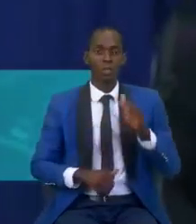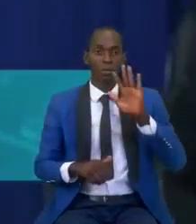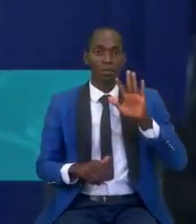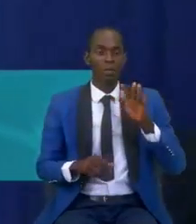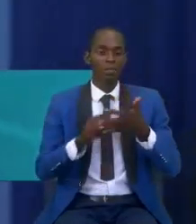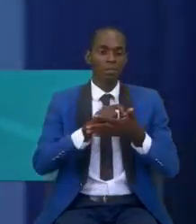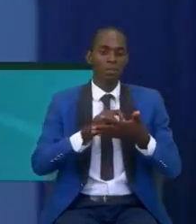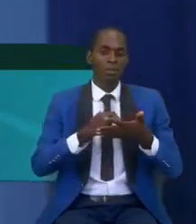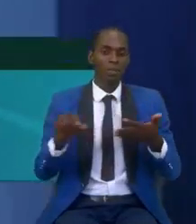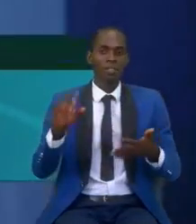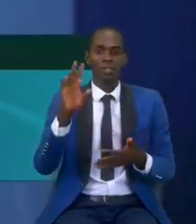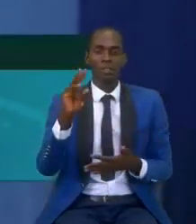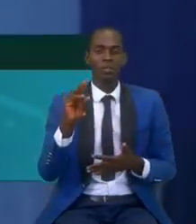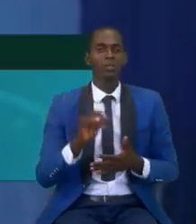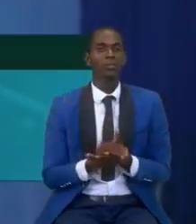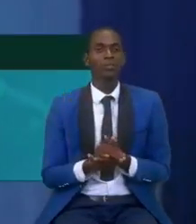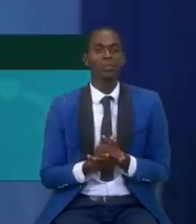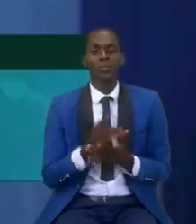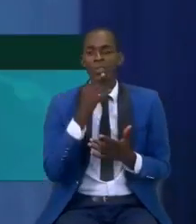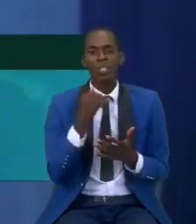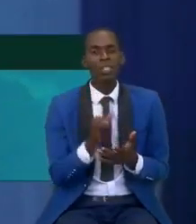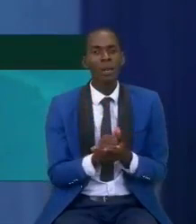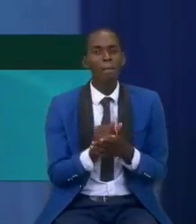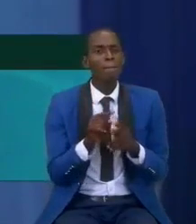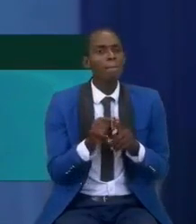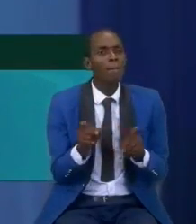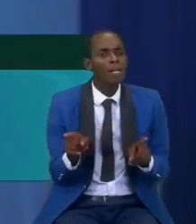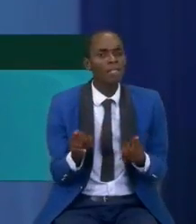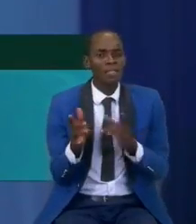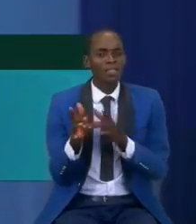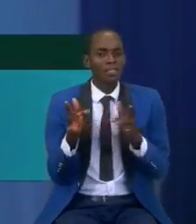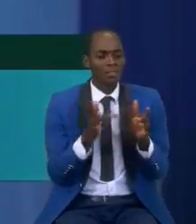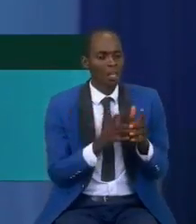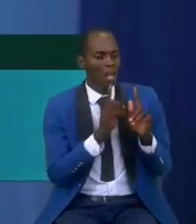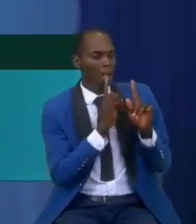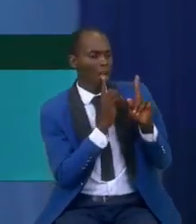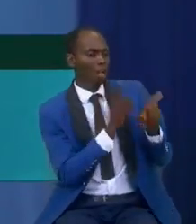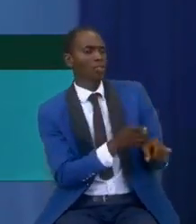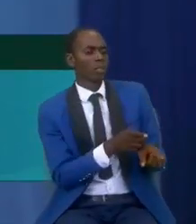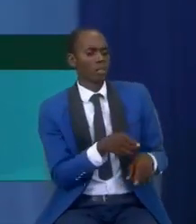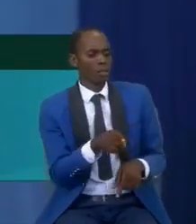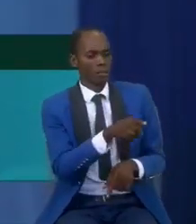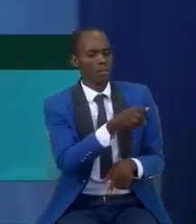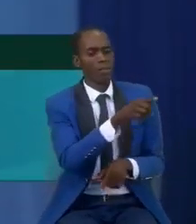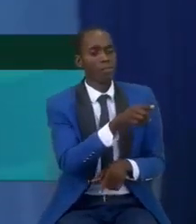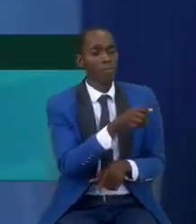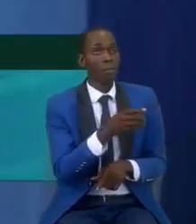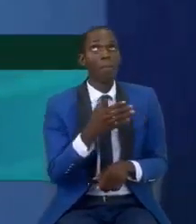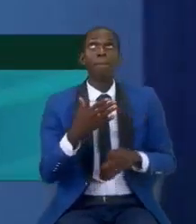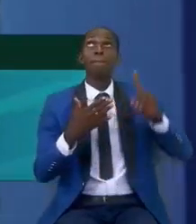Jesus answered them, my Father walketh hitherto. My